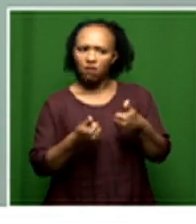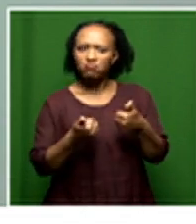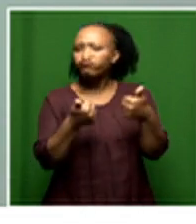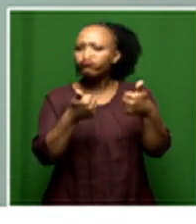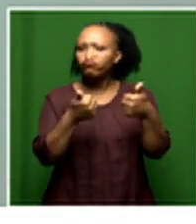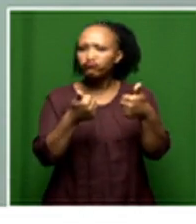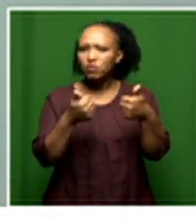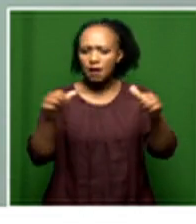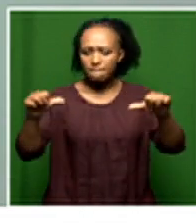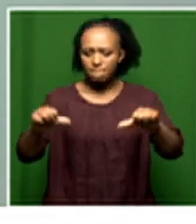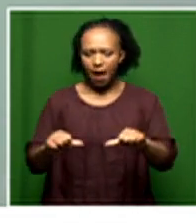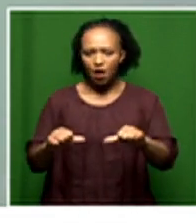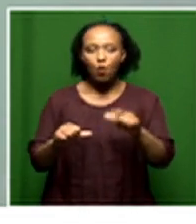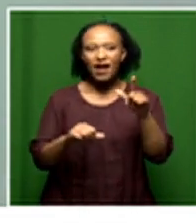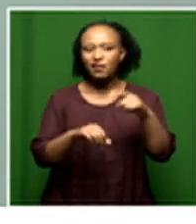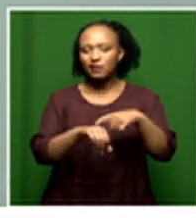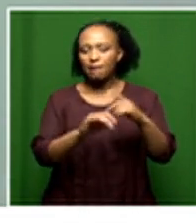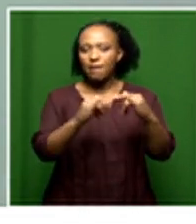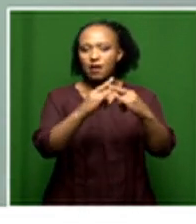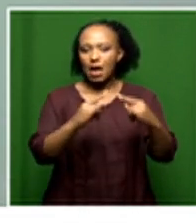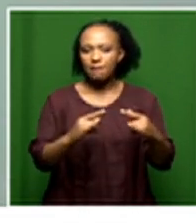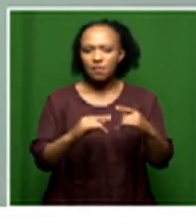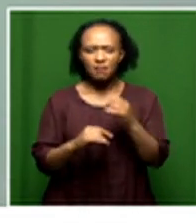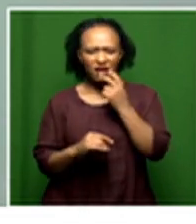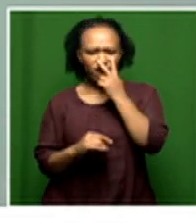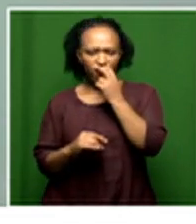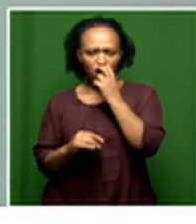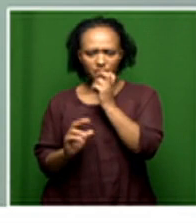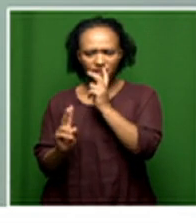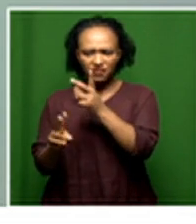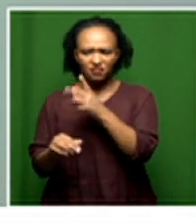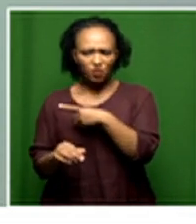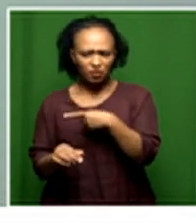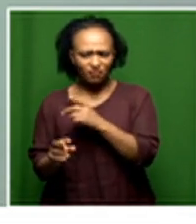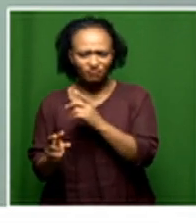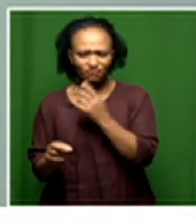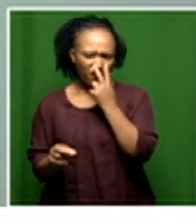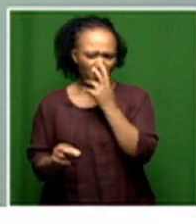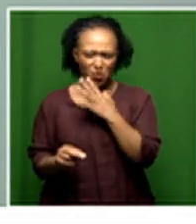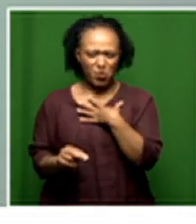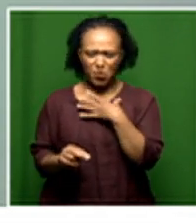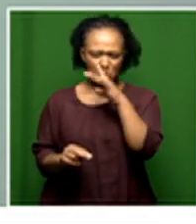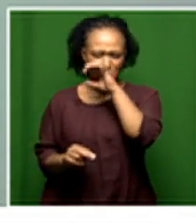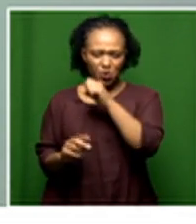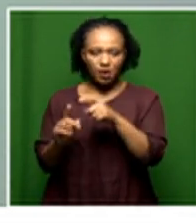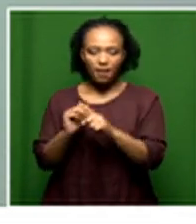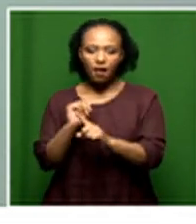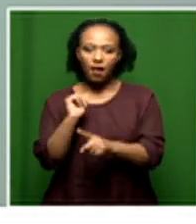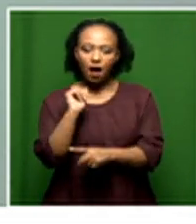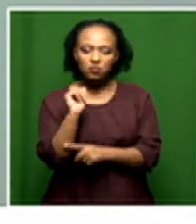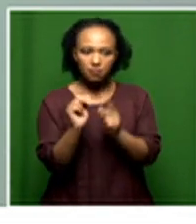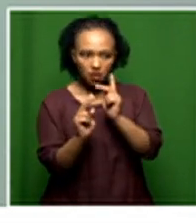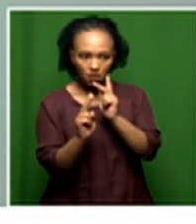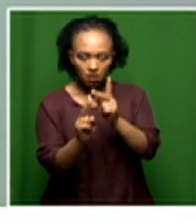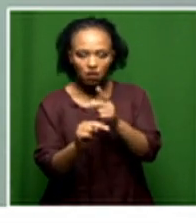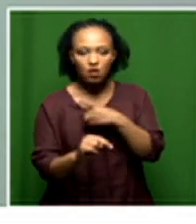bit like I had flu and paid a few visits to a couple of doctors. And at the last visit to the doctor,